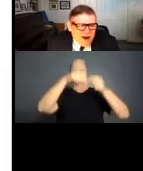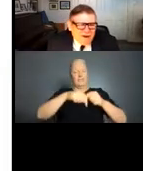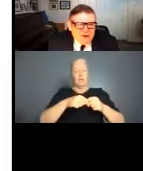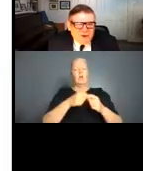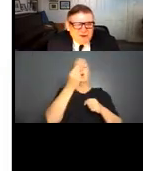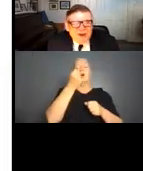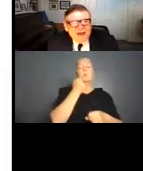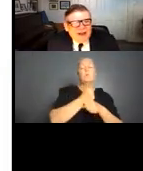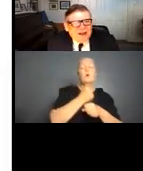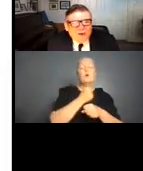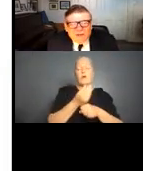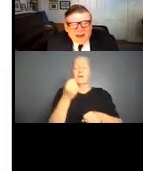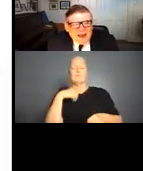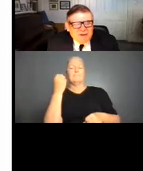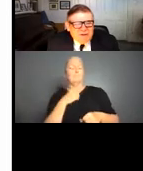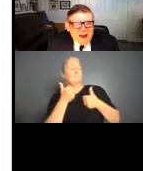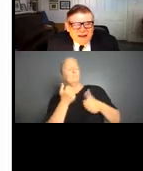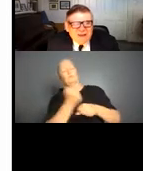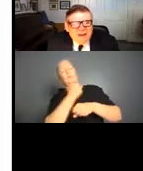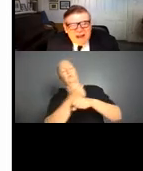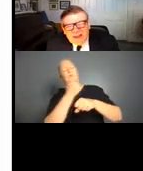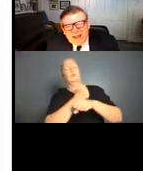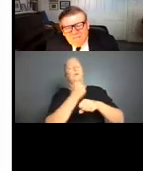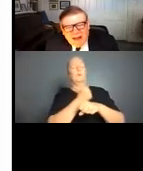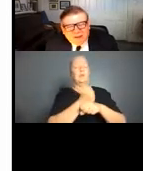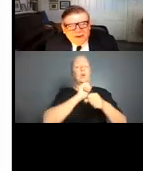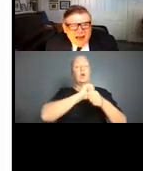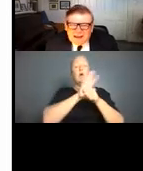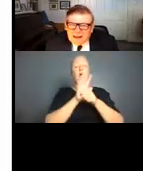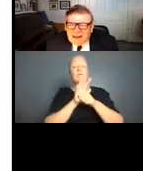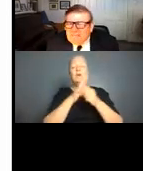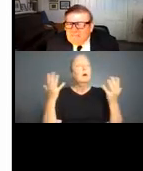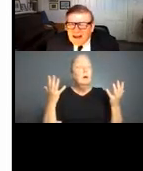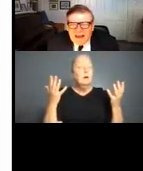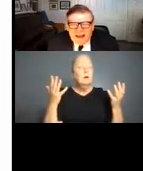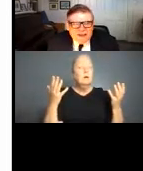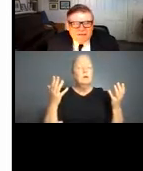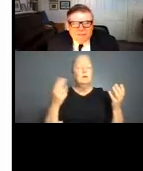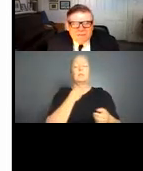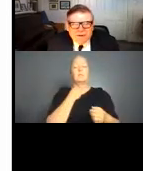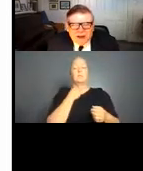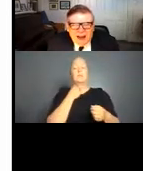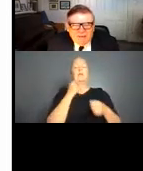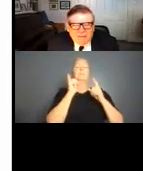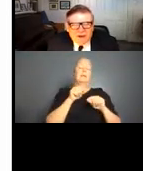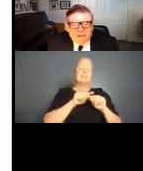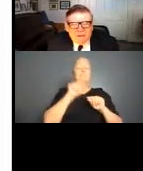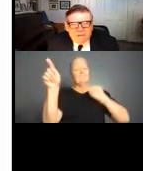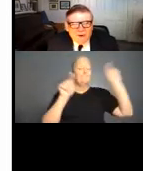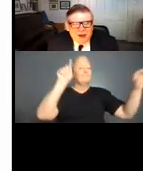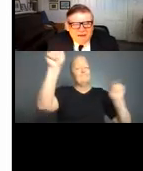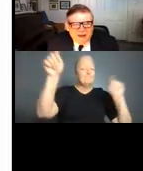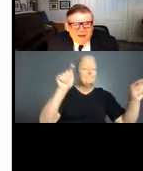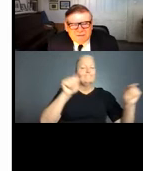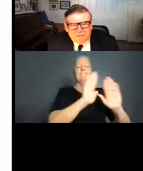of various sorts. Suddenly all of that came to an end, and the impact on that is going to take many years for people to recover, because the people